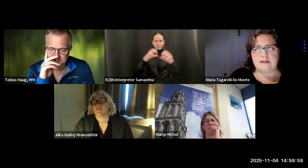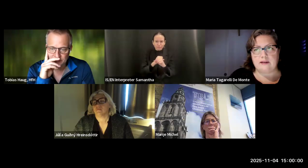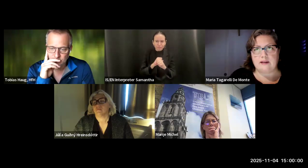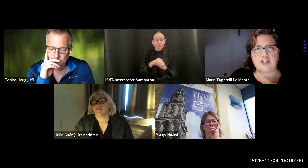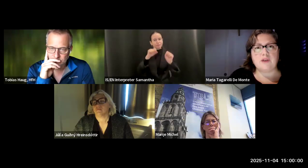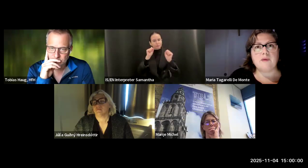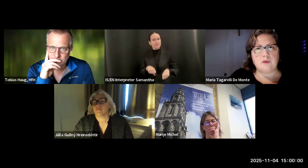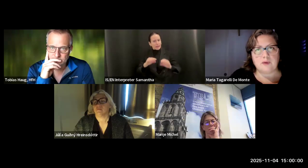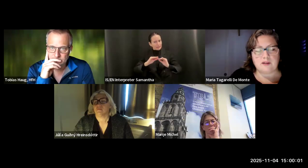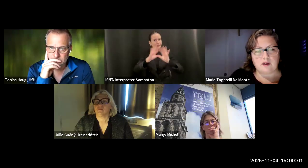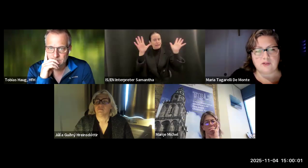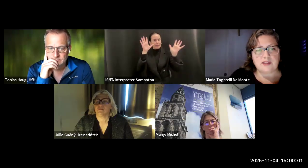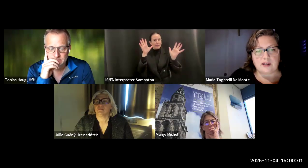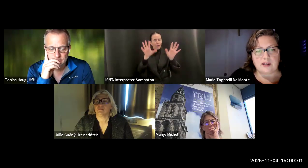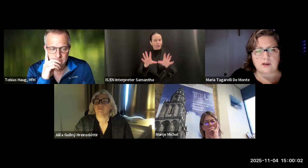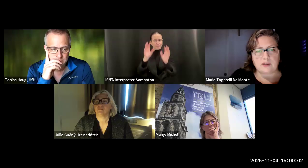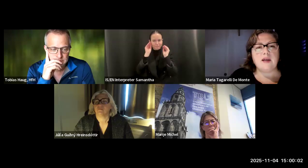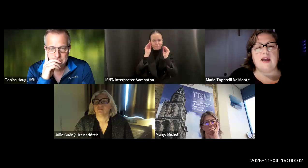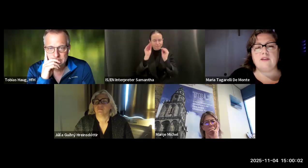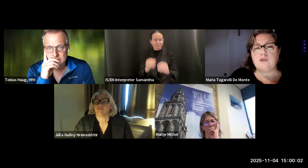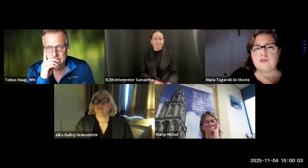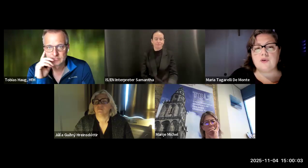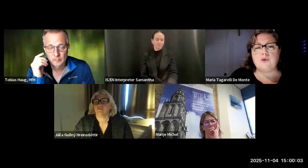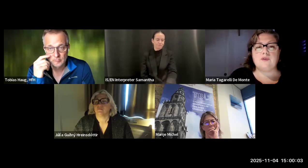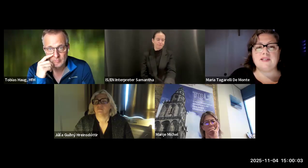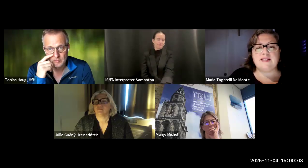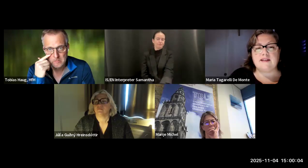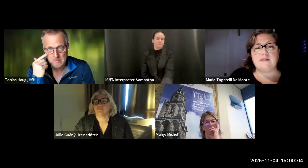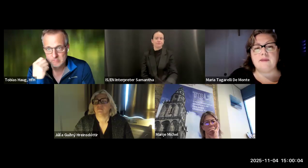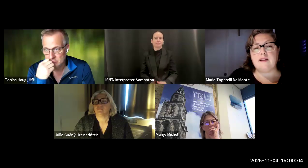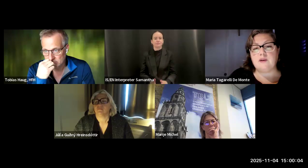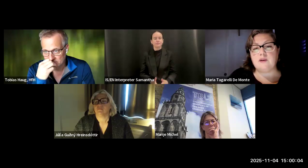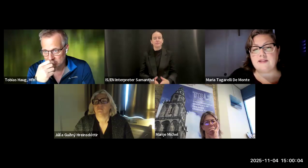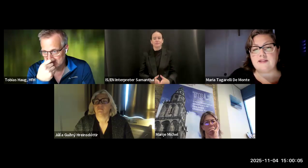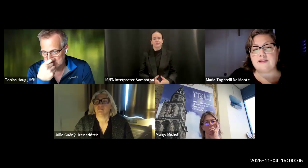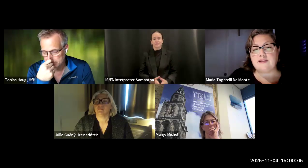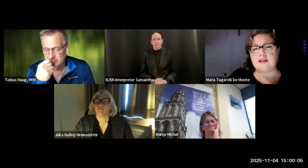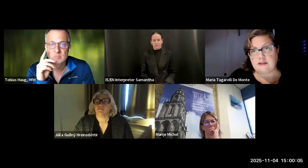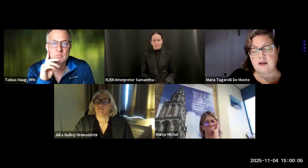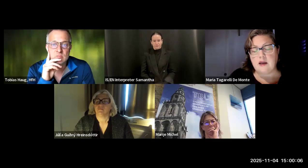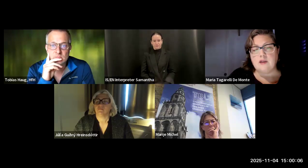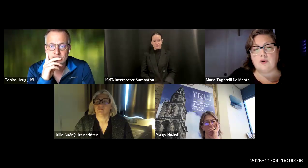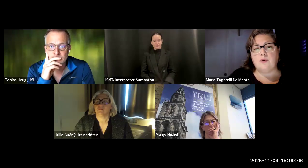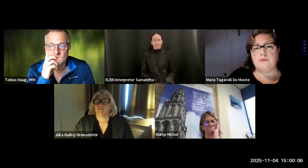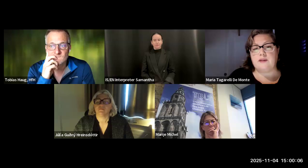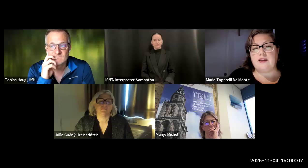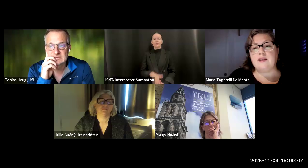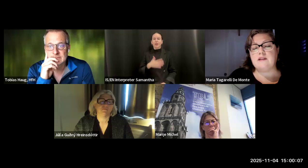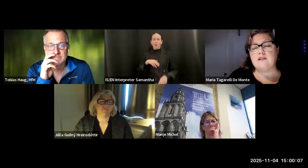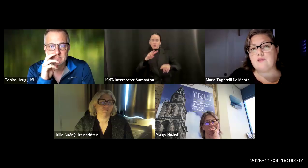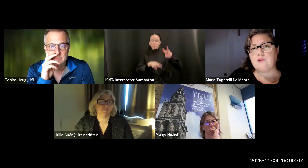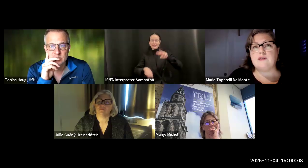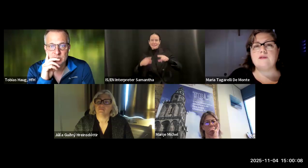understandable and shareable with other signers, and also to assess the metalinguistic abilities.